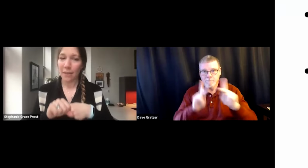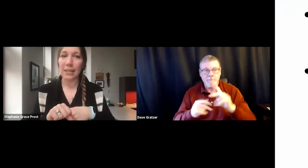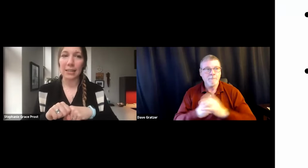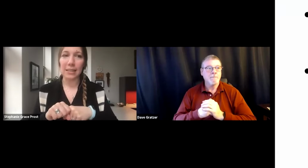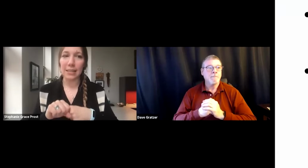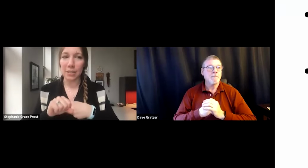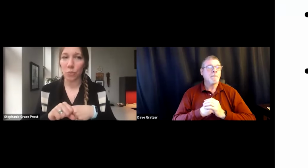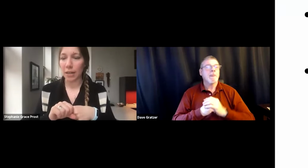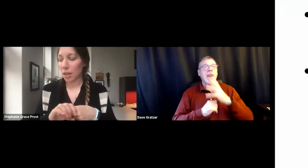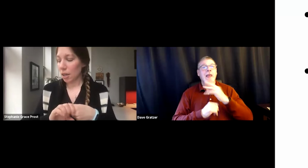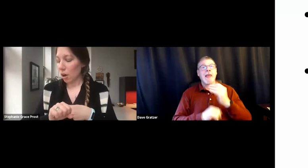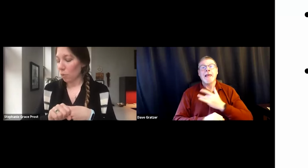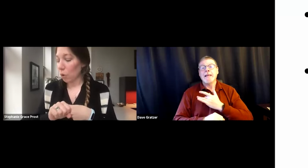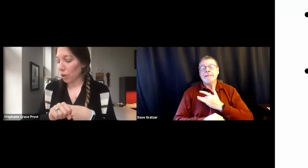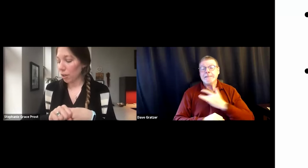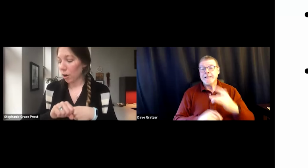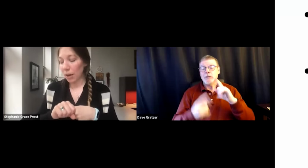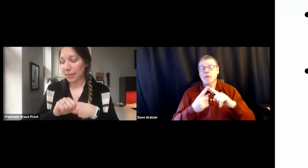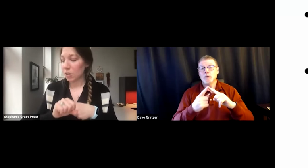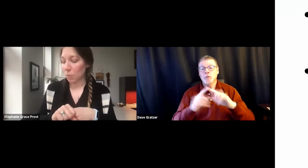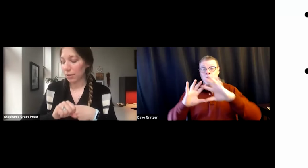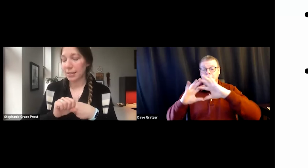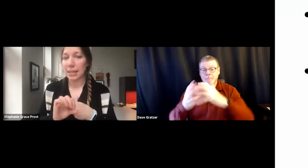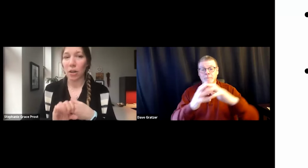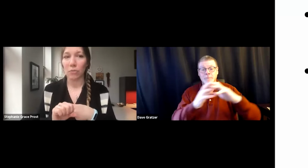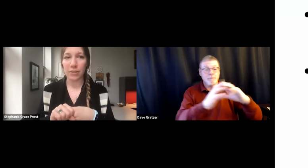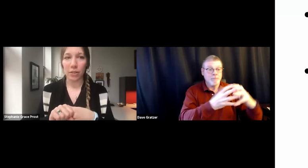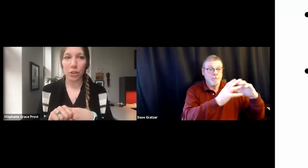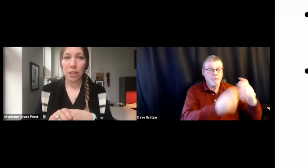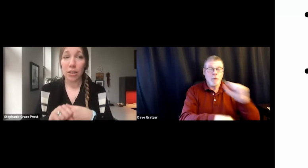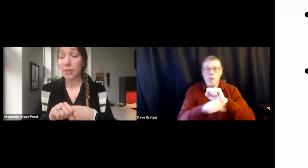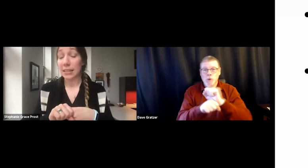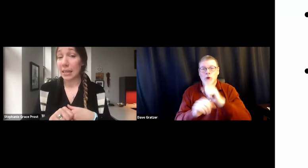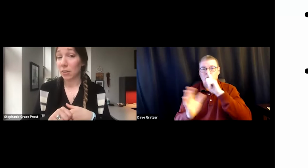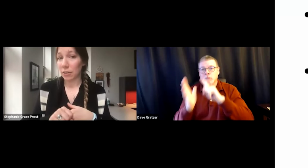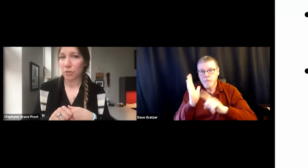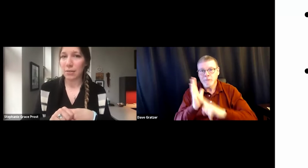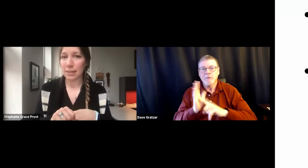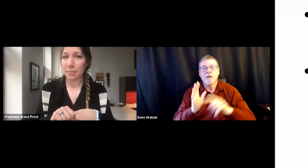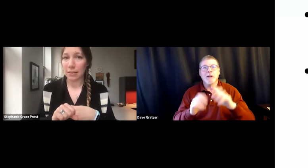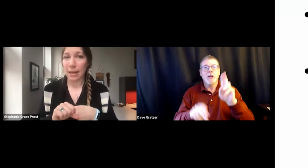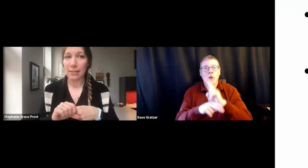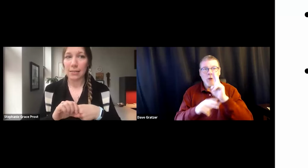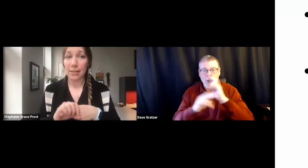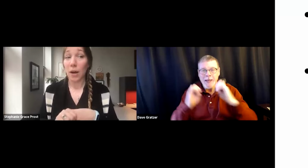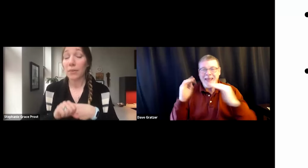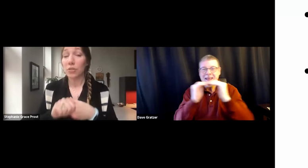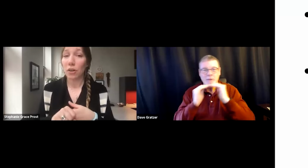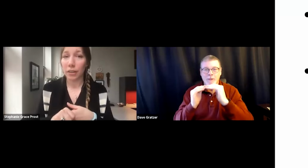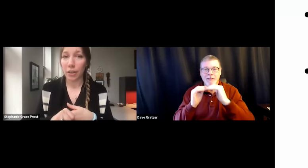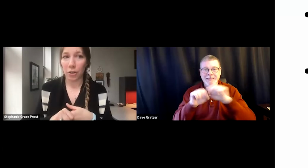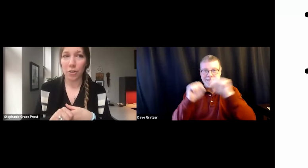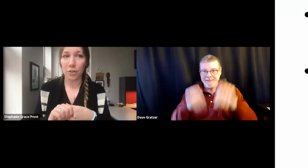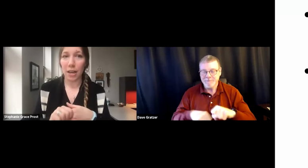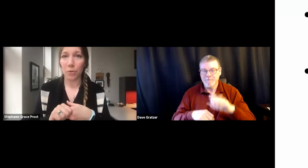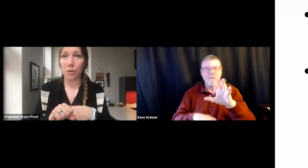workers, we have a tendency to situate our work, our practice, our policy, and our research using an ecological systems lens. And so I would